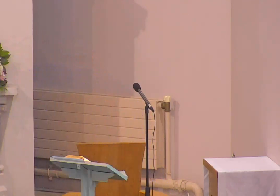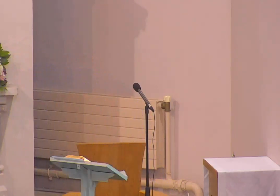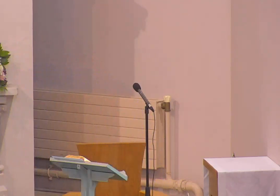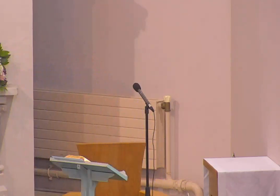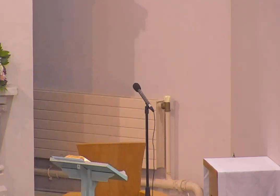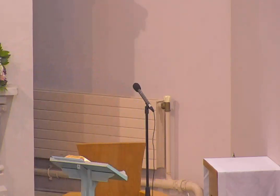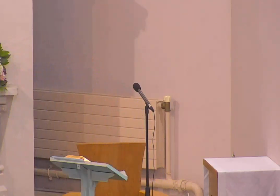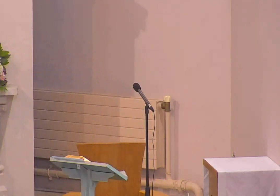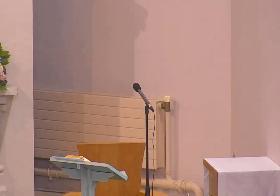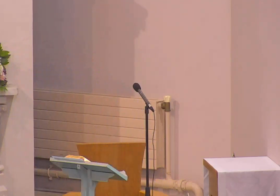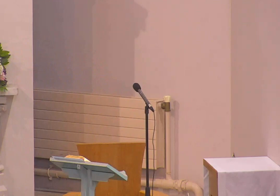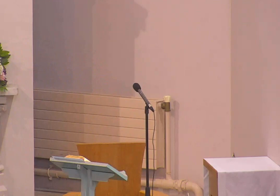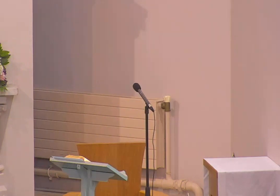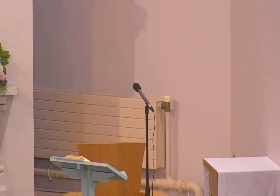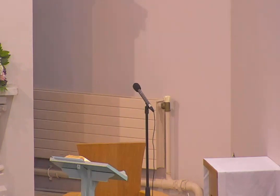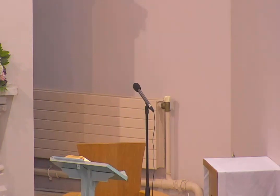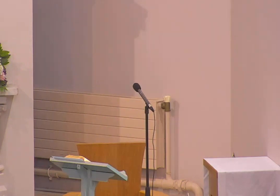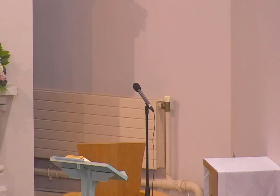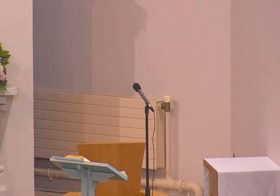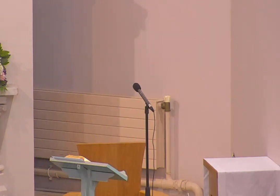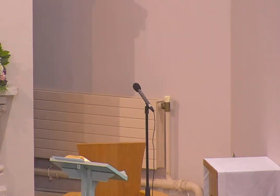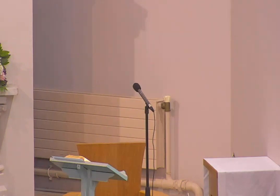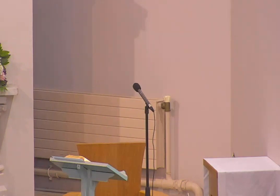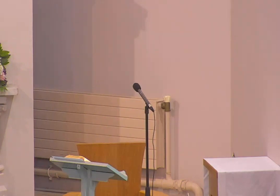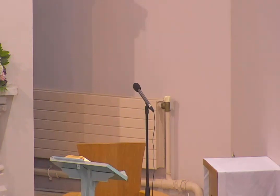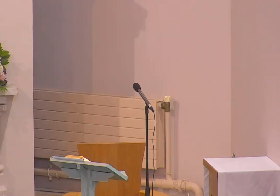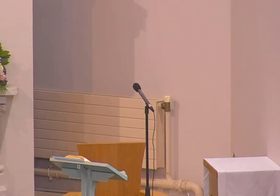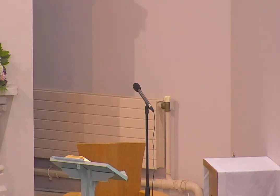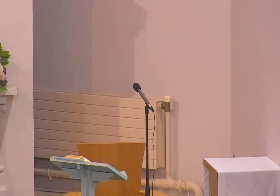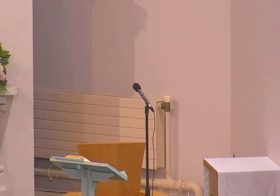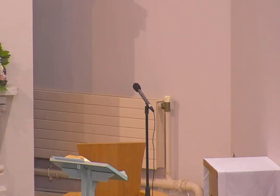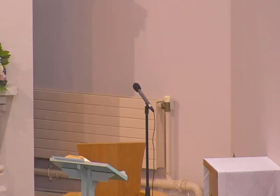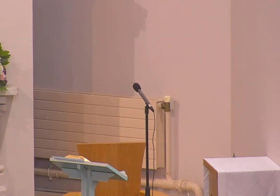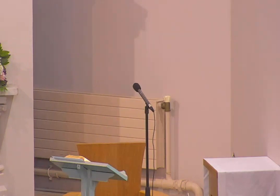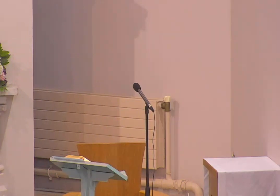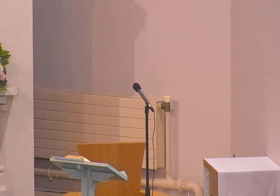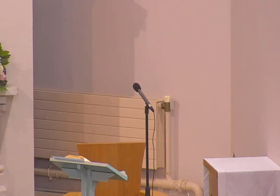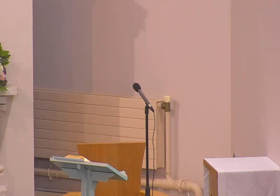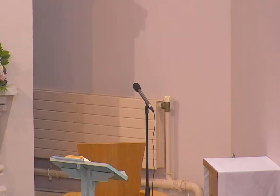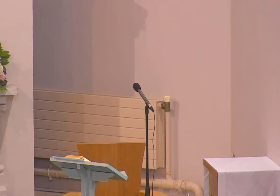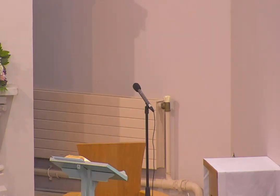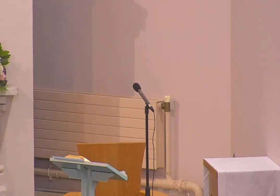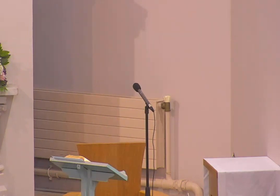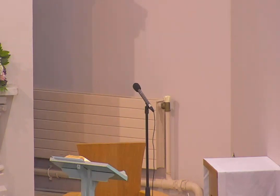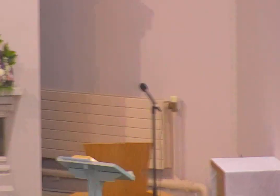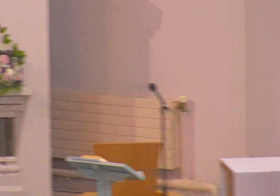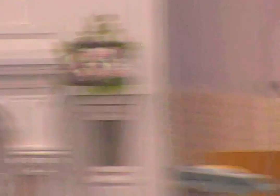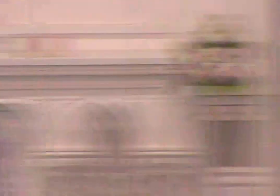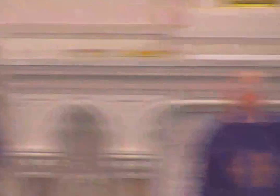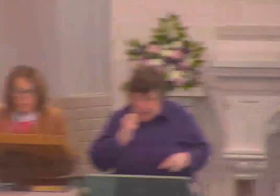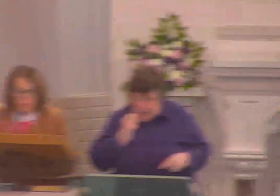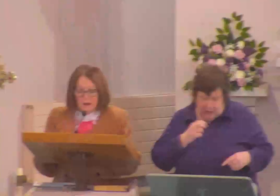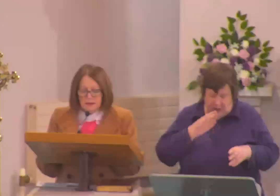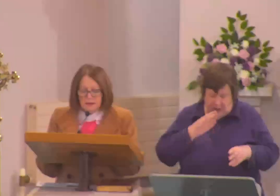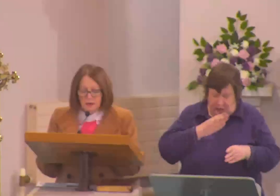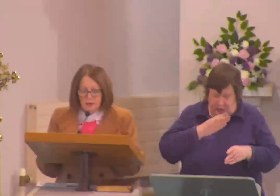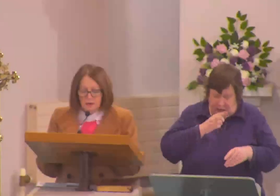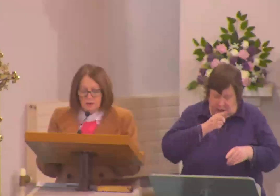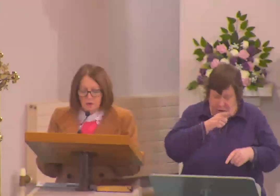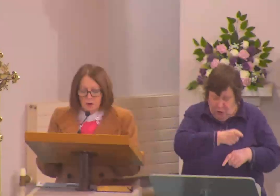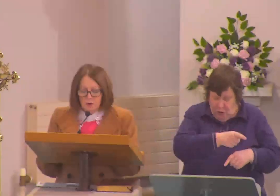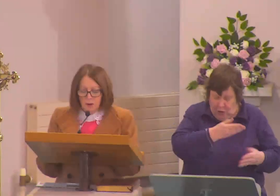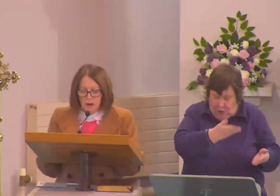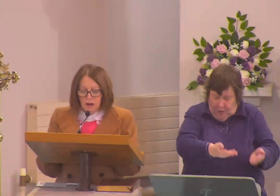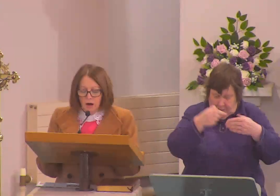Moses. They said to him, "Why did you bring us out of Egypt? Did you bring us here